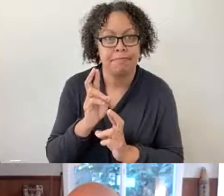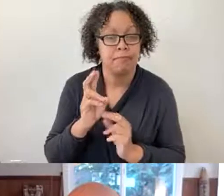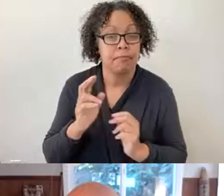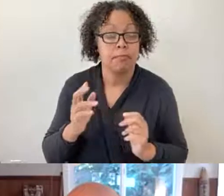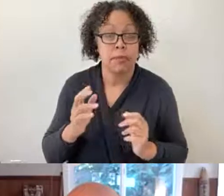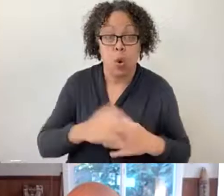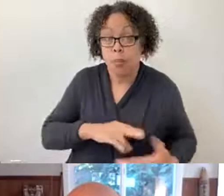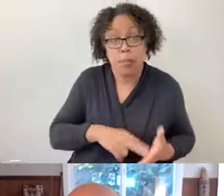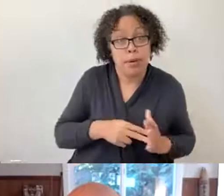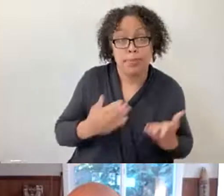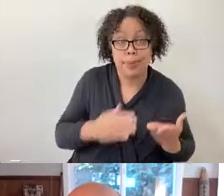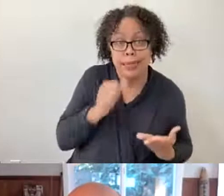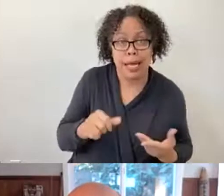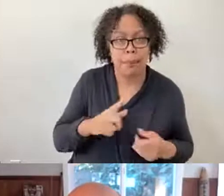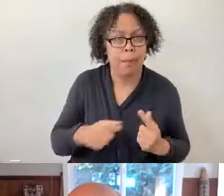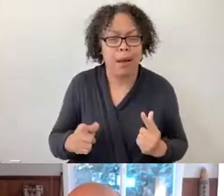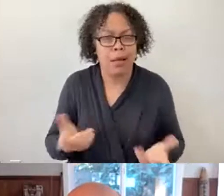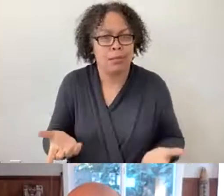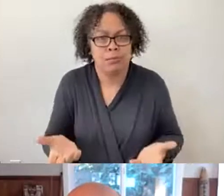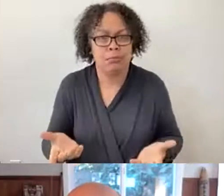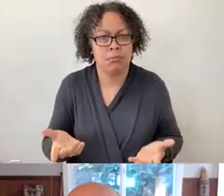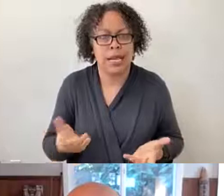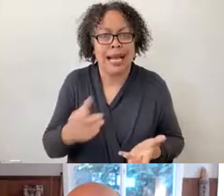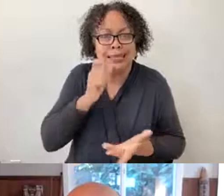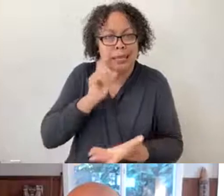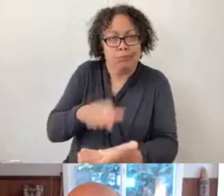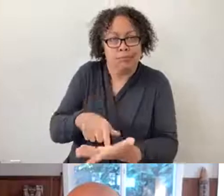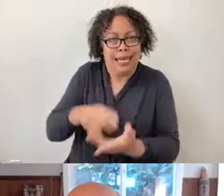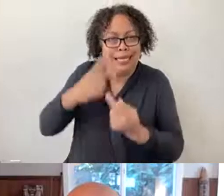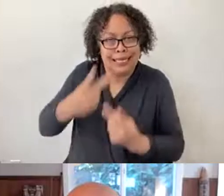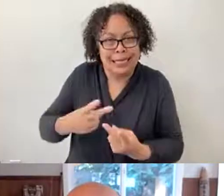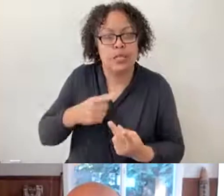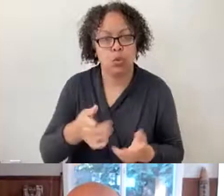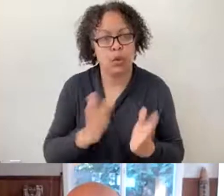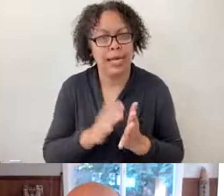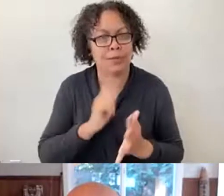purposeful disrespect, but just the lack of seeing what you are asking for.